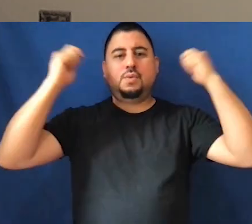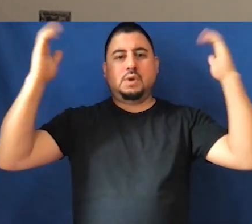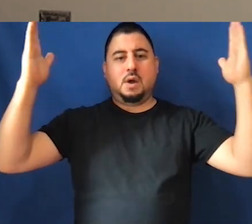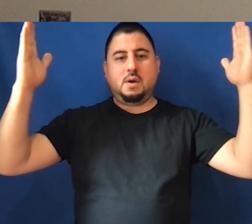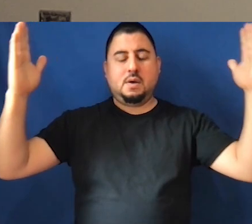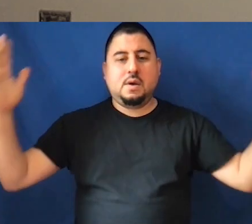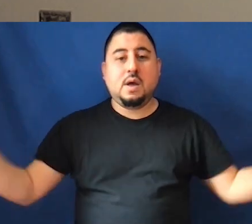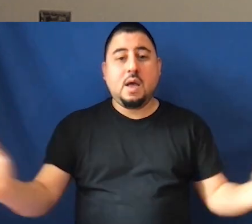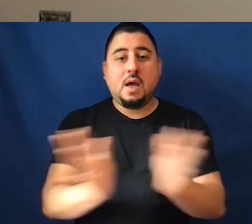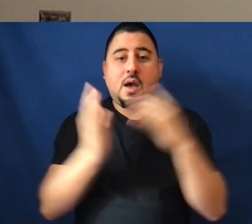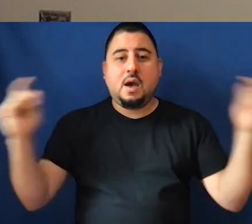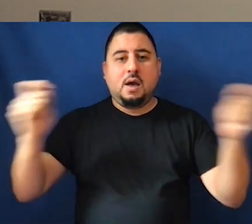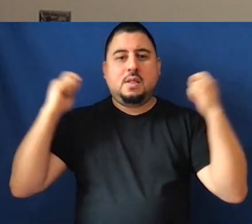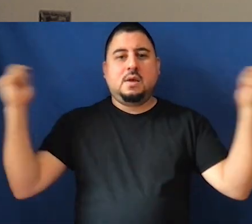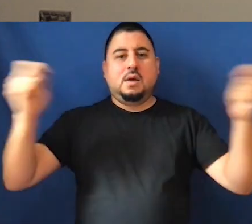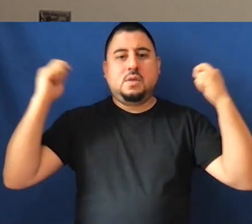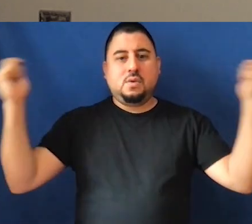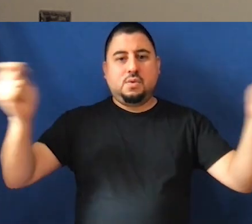alleluia,